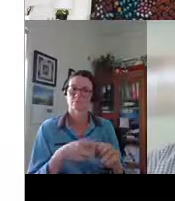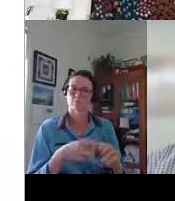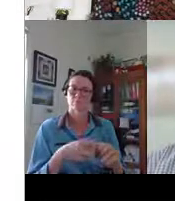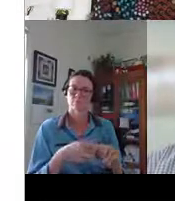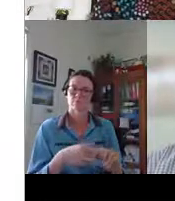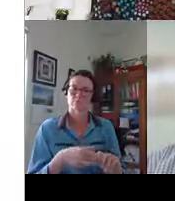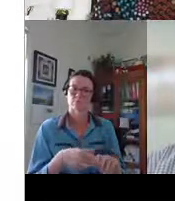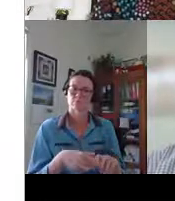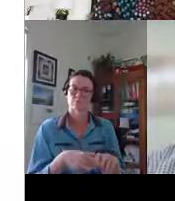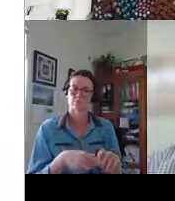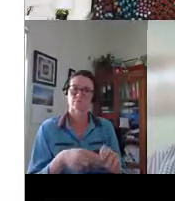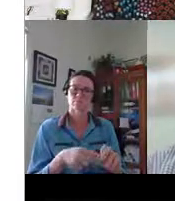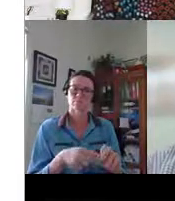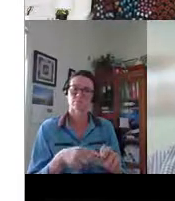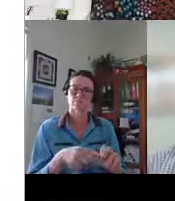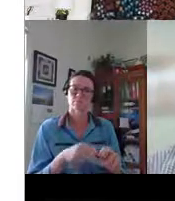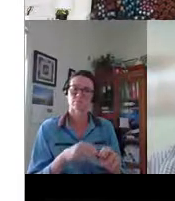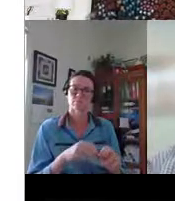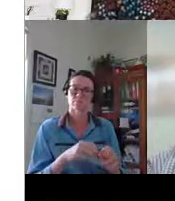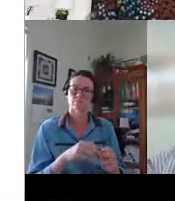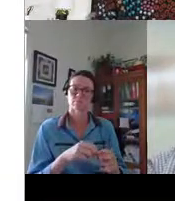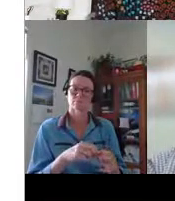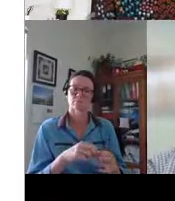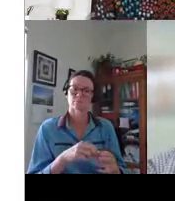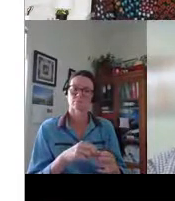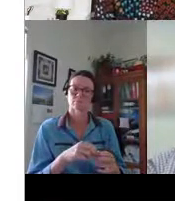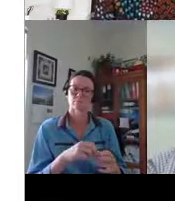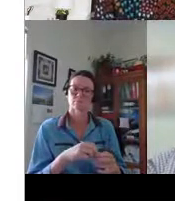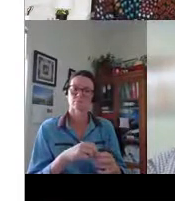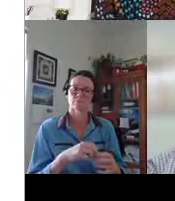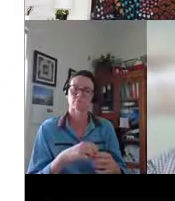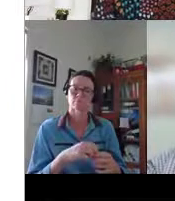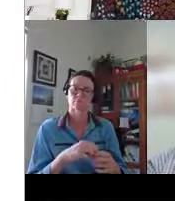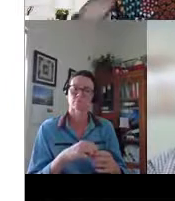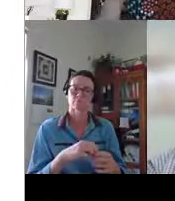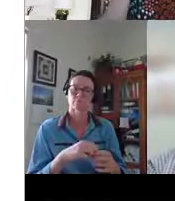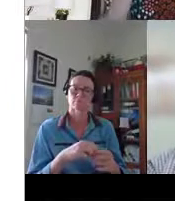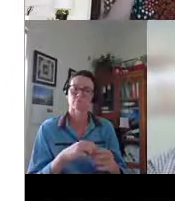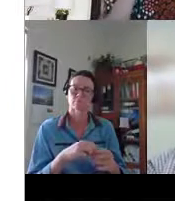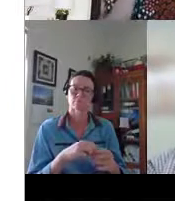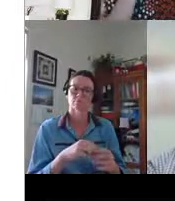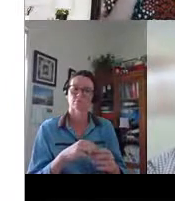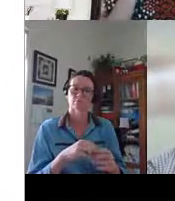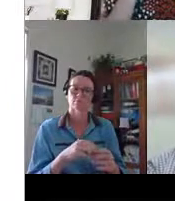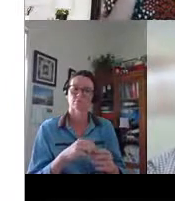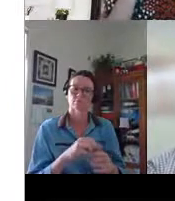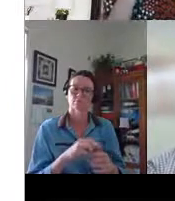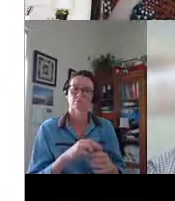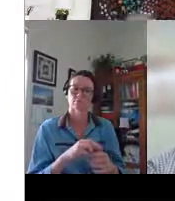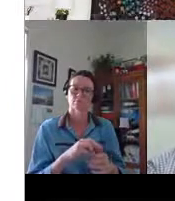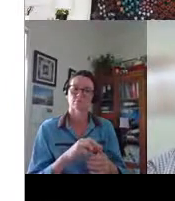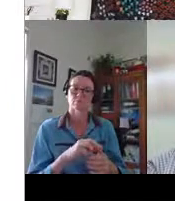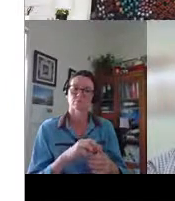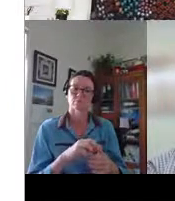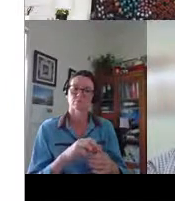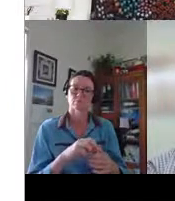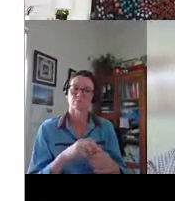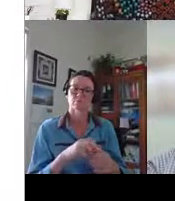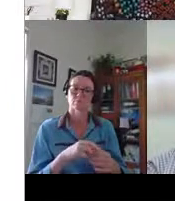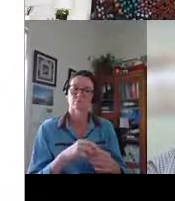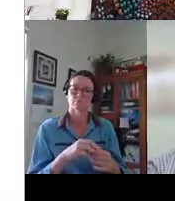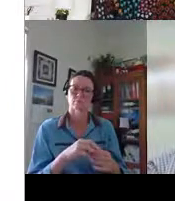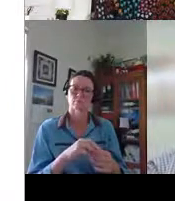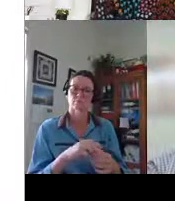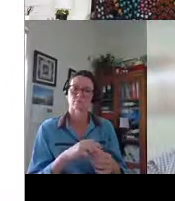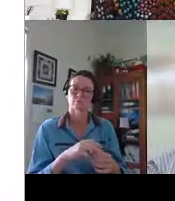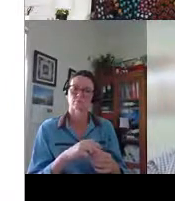energy market research project that's currently underway. So if you are interested in participating, we are just identifying that emerging